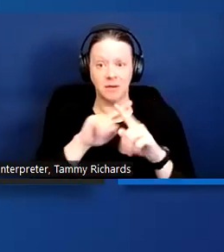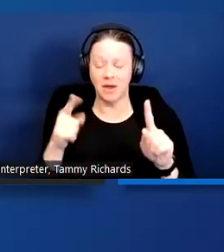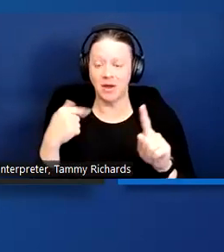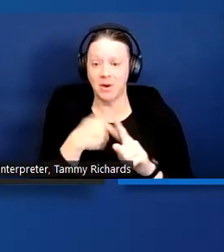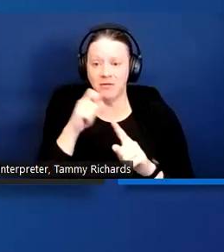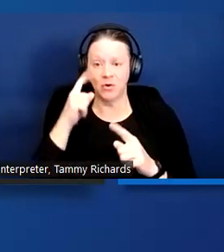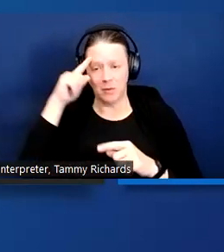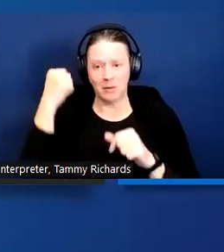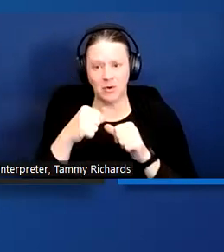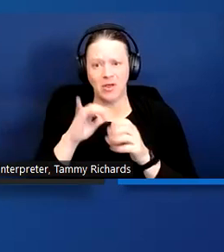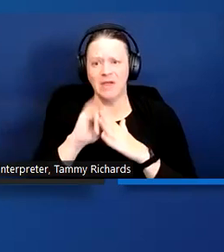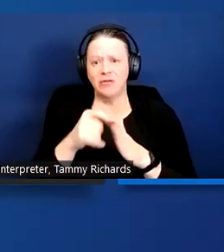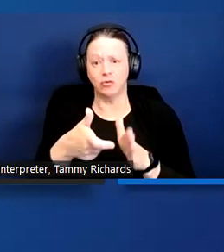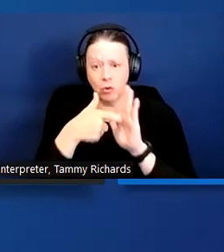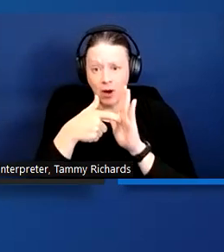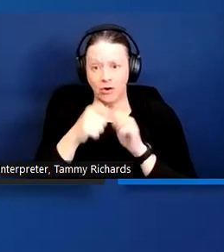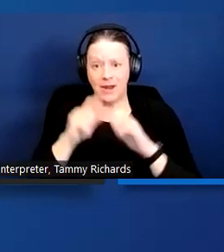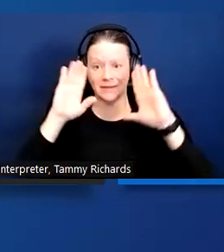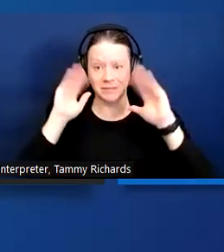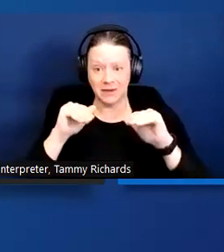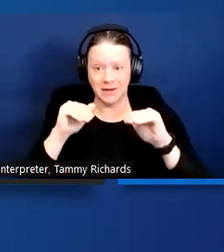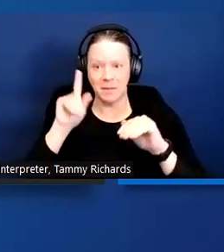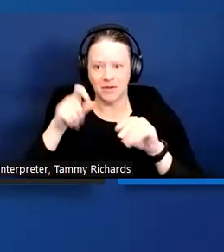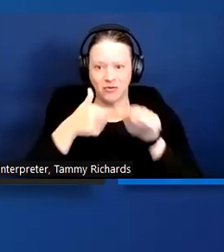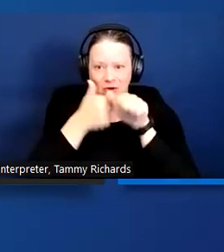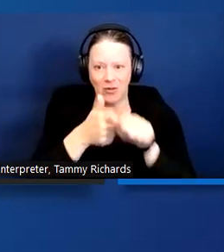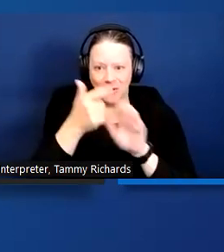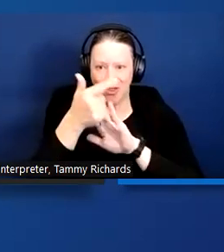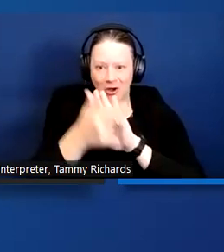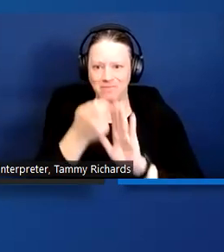remember this is required and expected by law. And